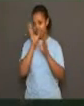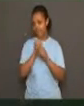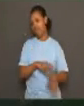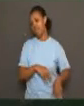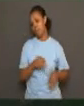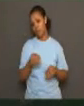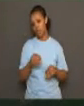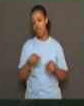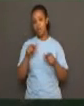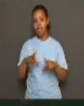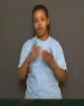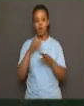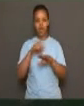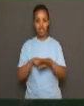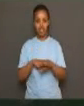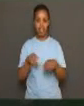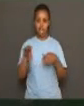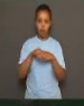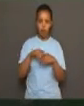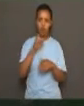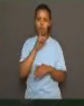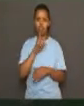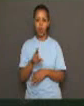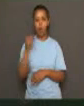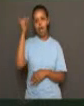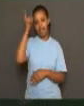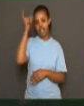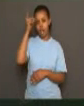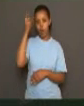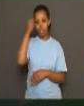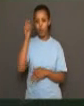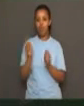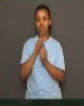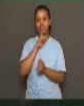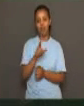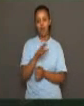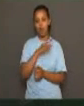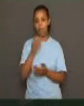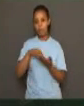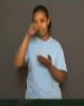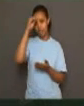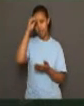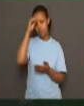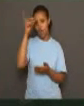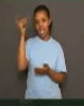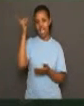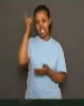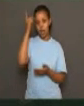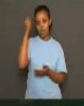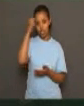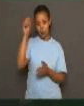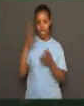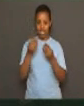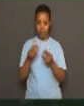students. In this lesson, we were introduced to Charles Darwin and learned about the